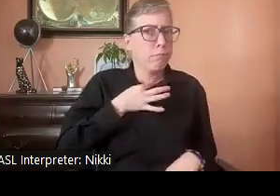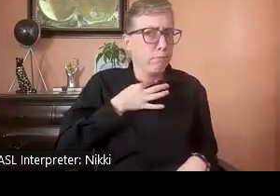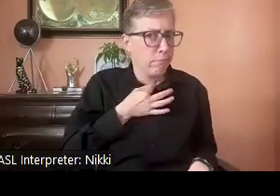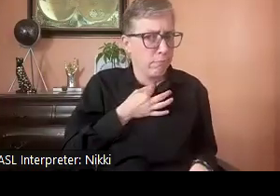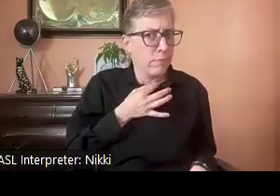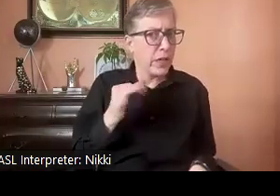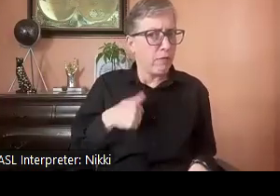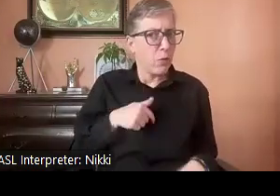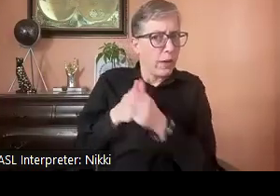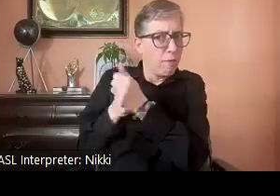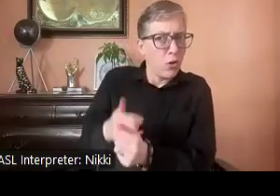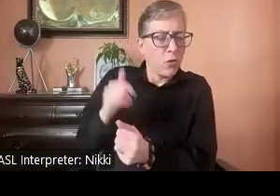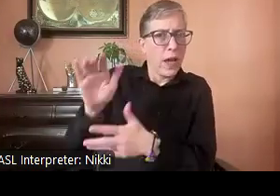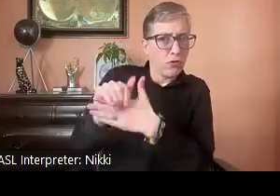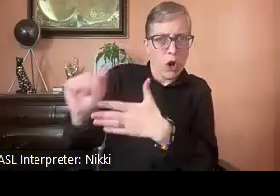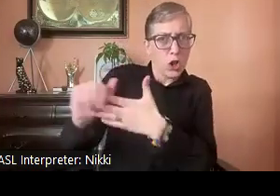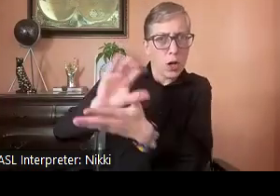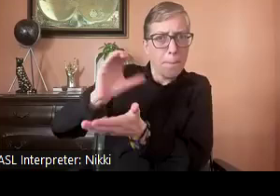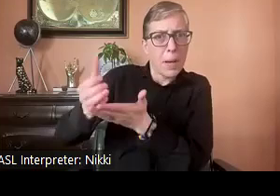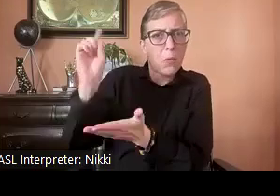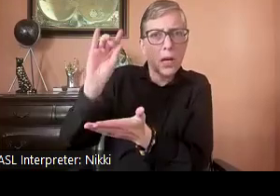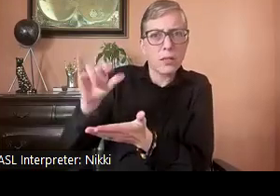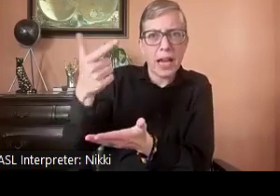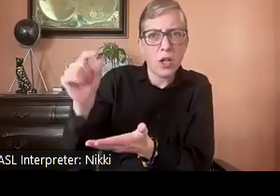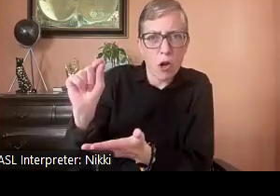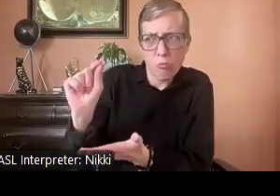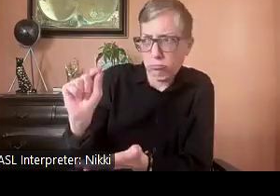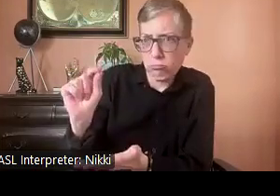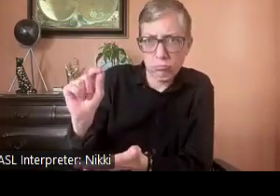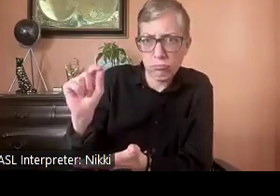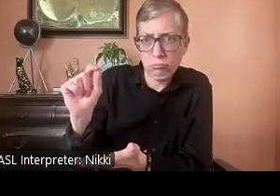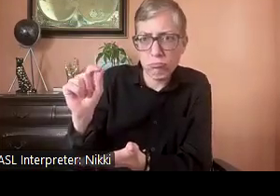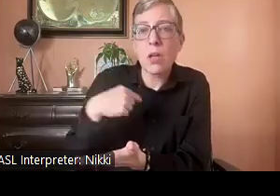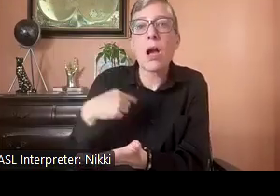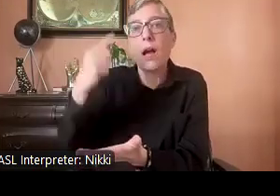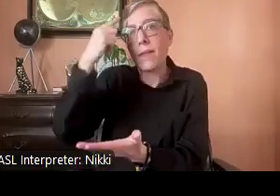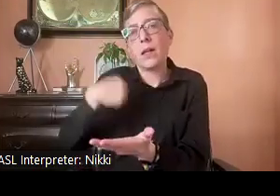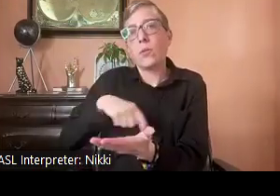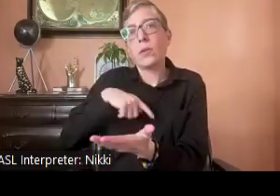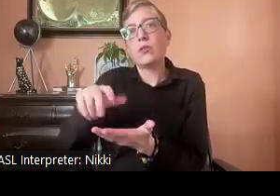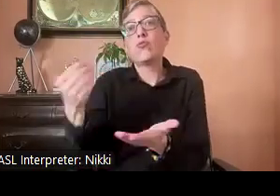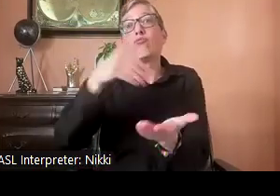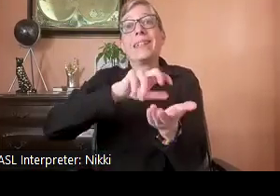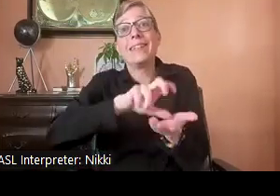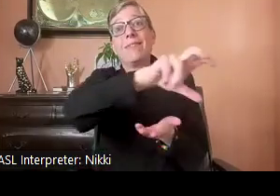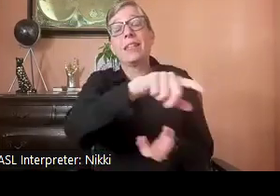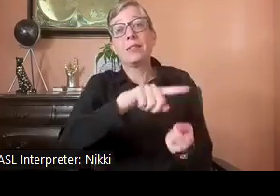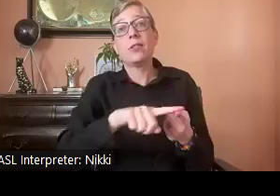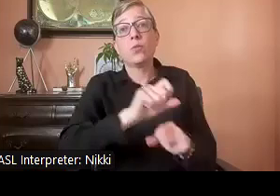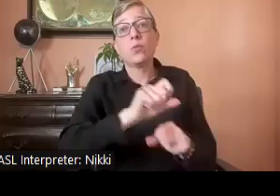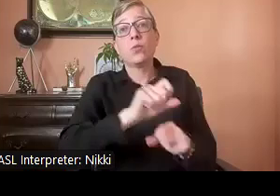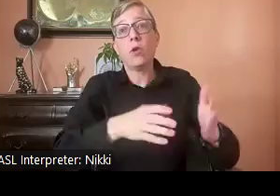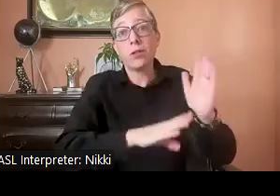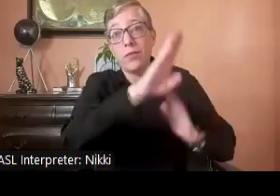that dollar, where does that go? And my sense is it needs to be reinvested into the workforce development so that people